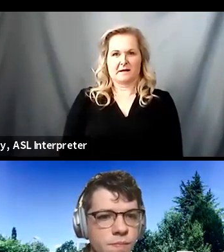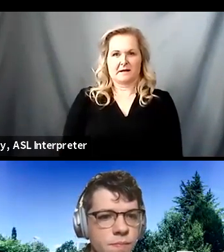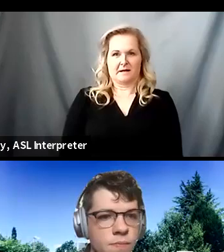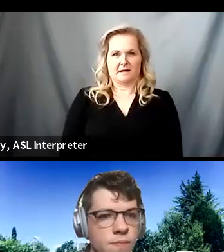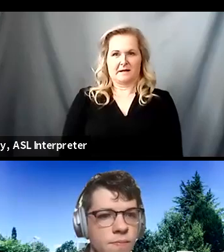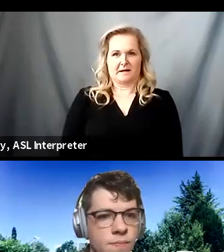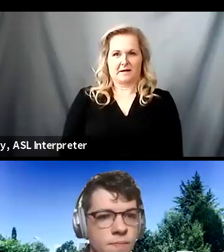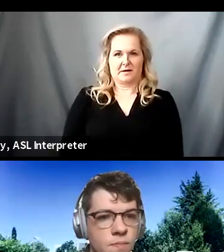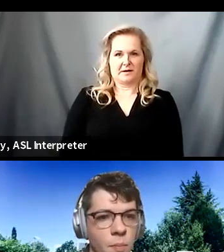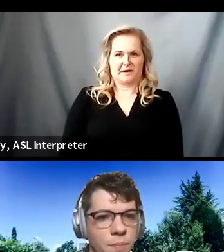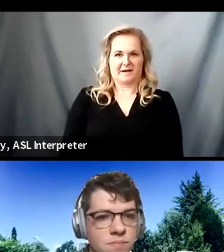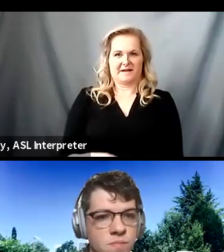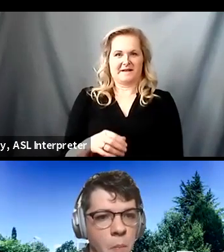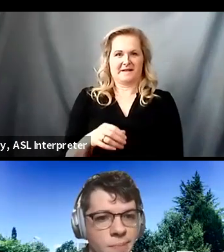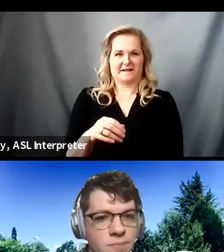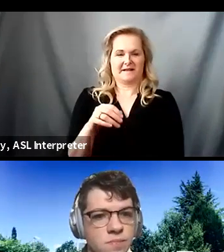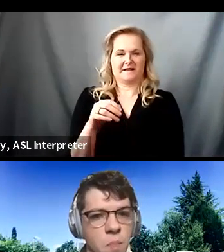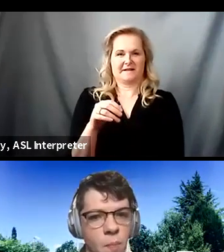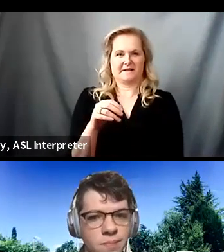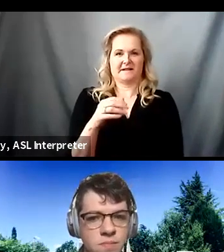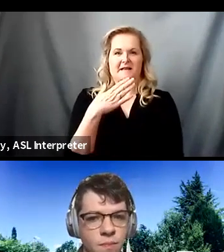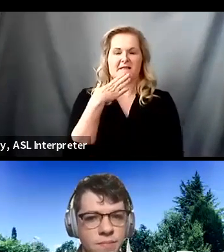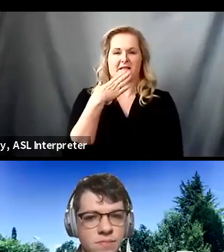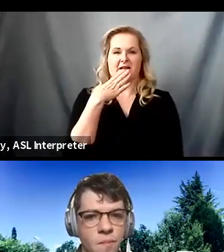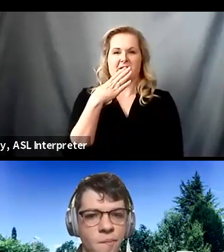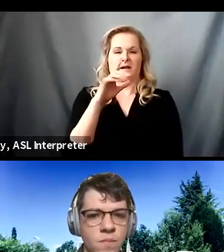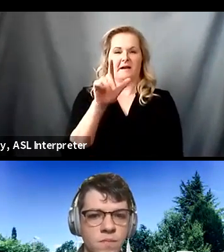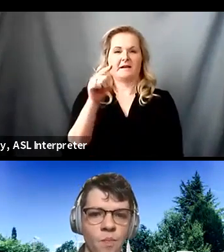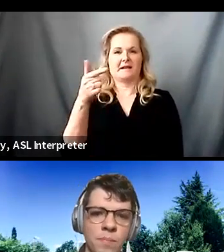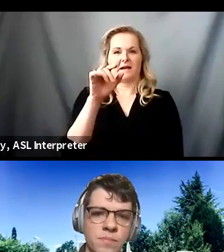Thank you for that. And then so Jessica, whenever you're ready.